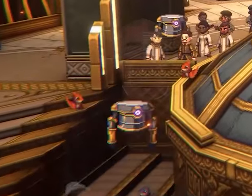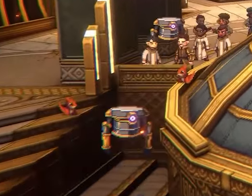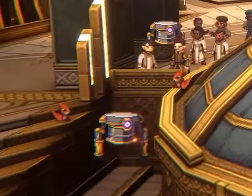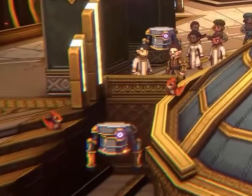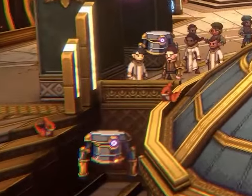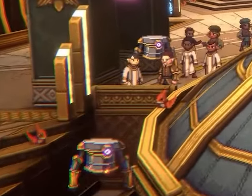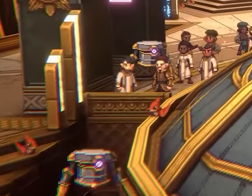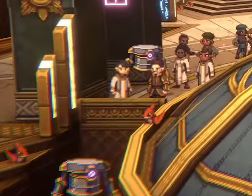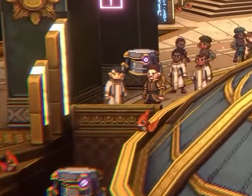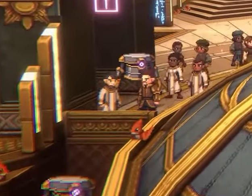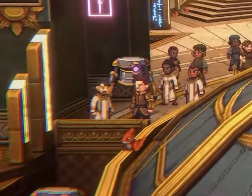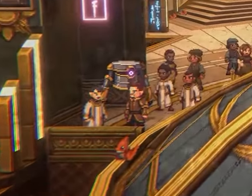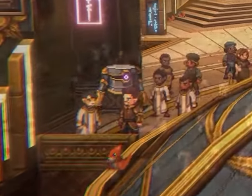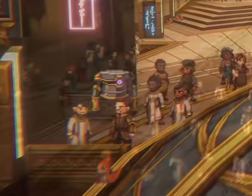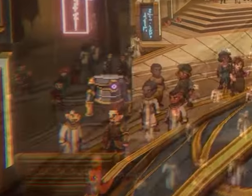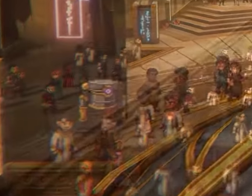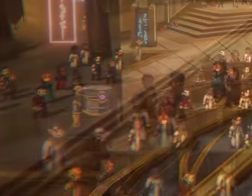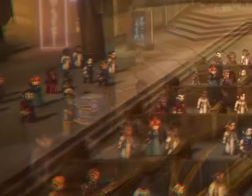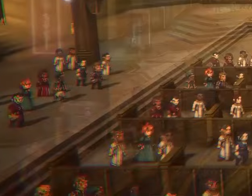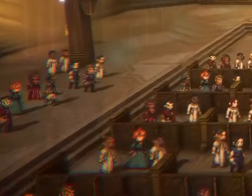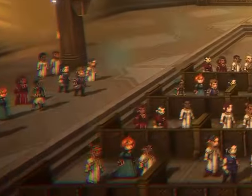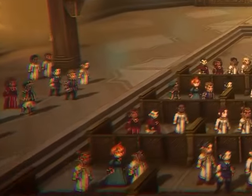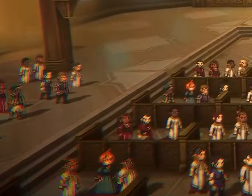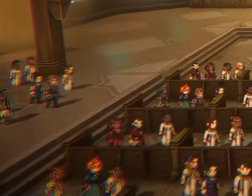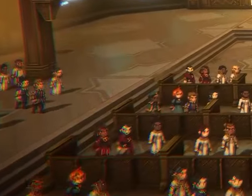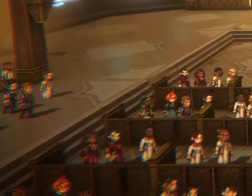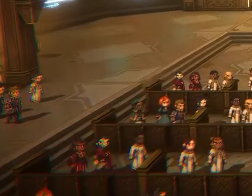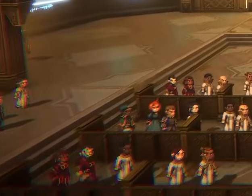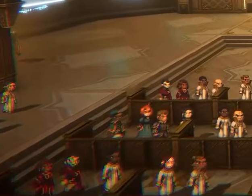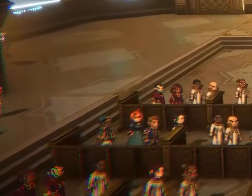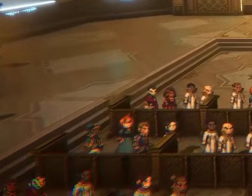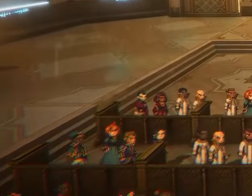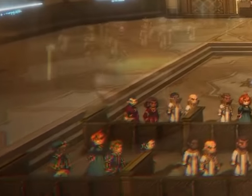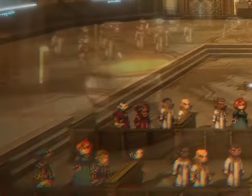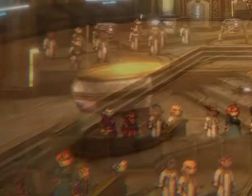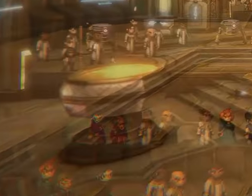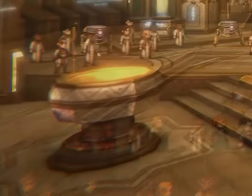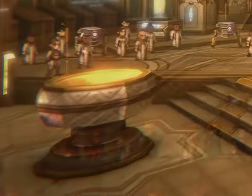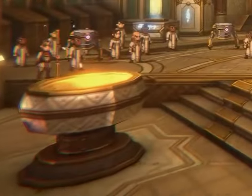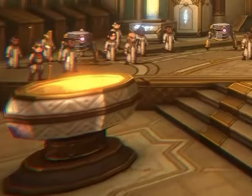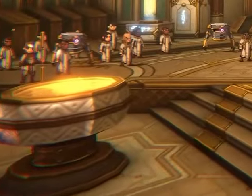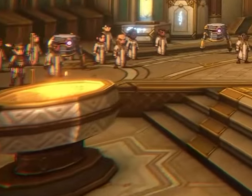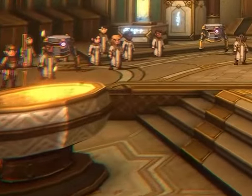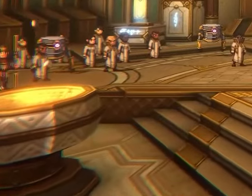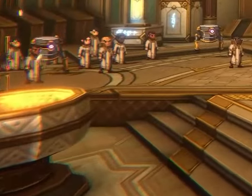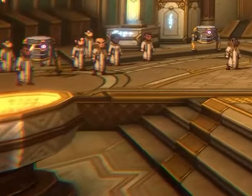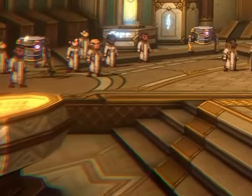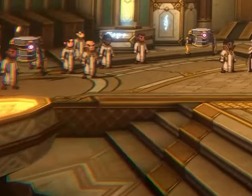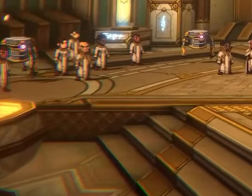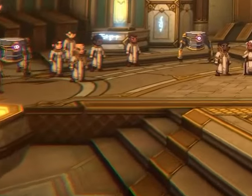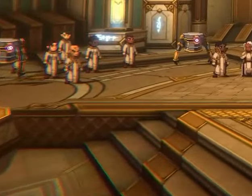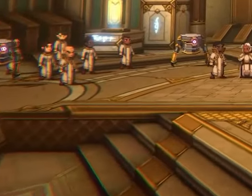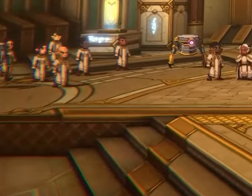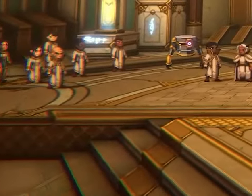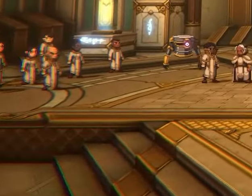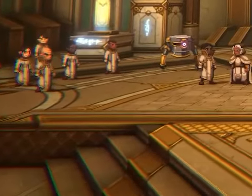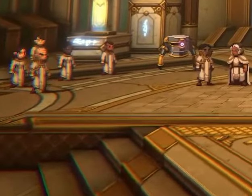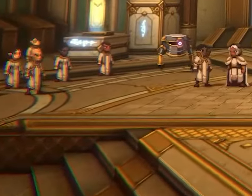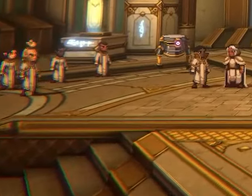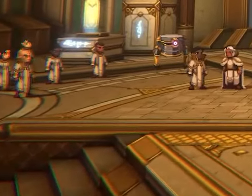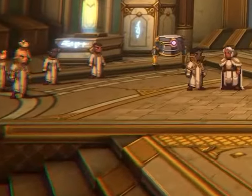Few are worthy of the title you are about to receive. The bishops are more than soldiers.